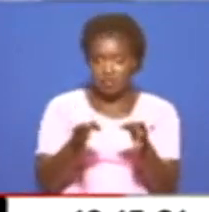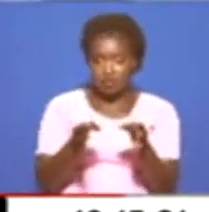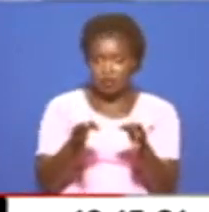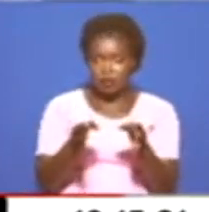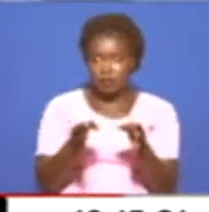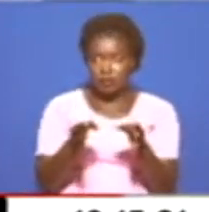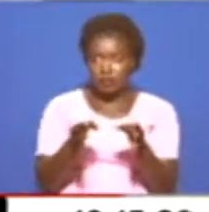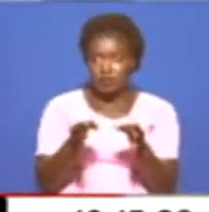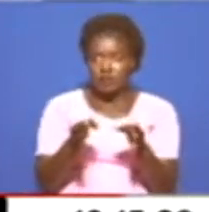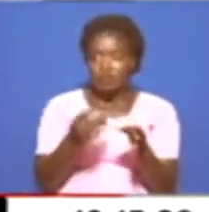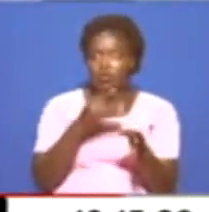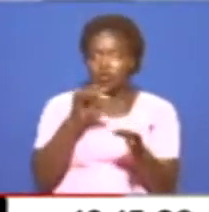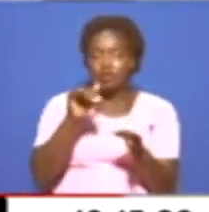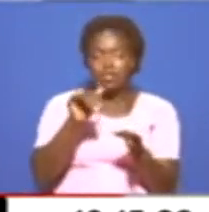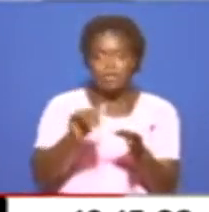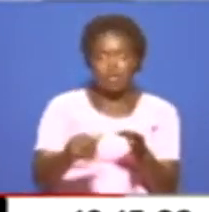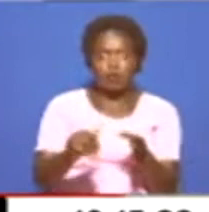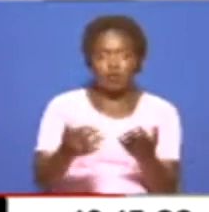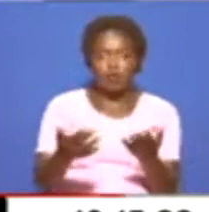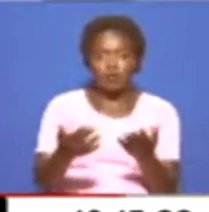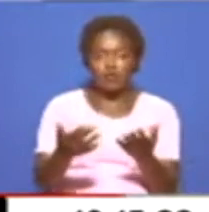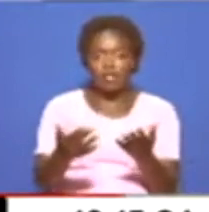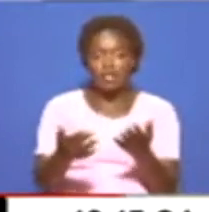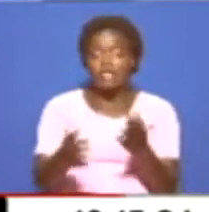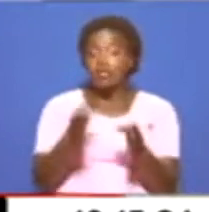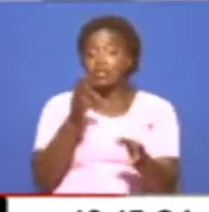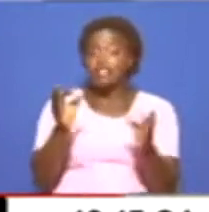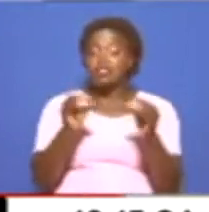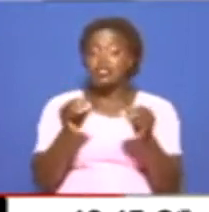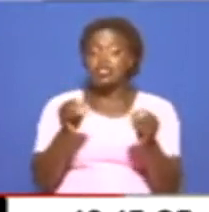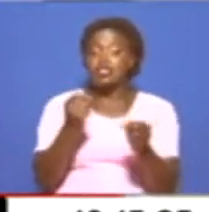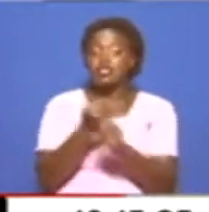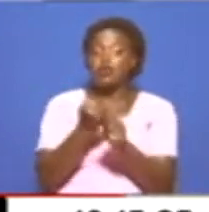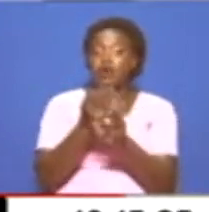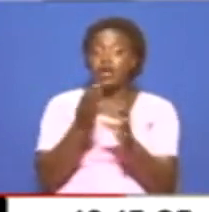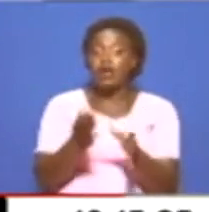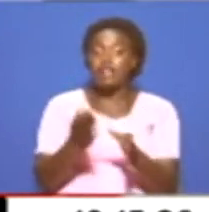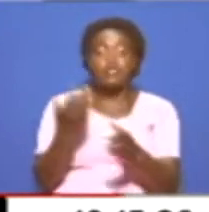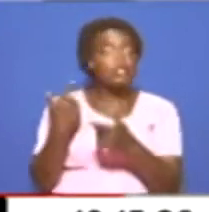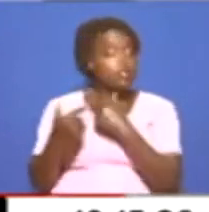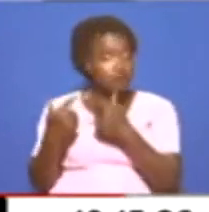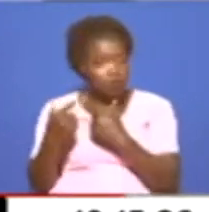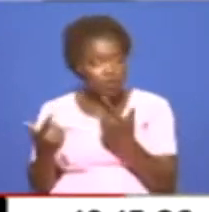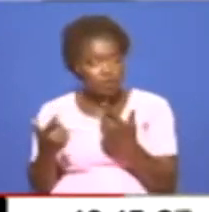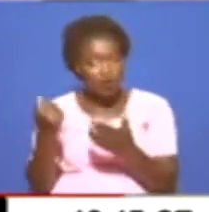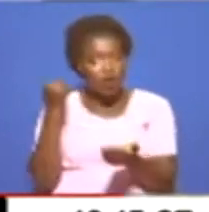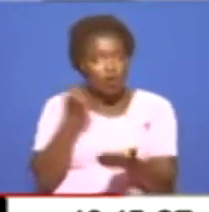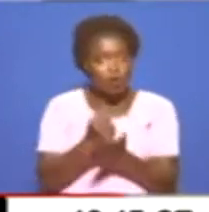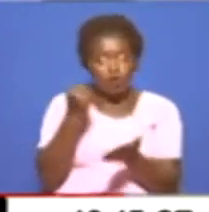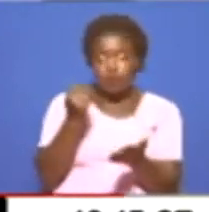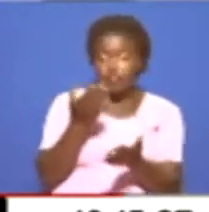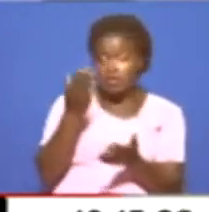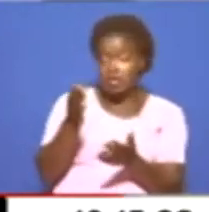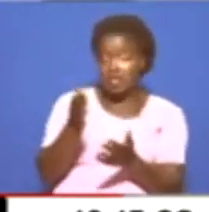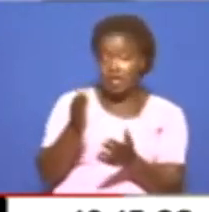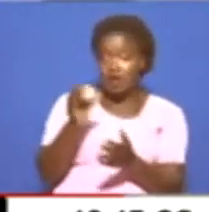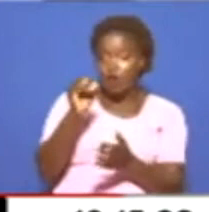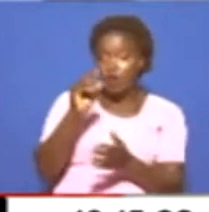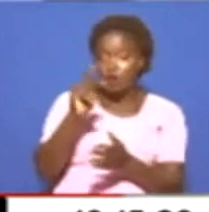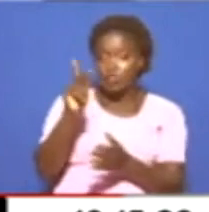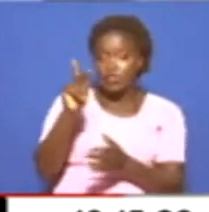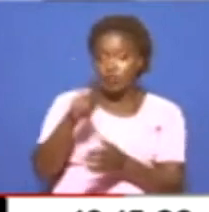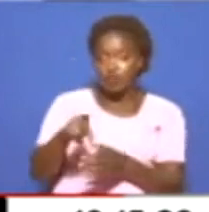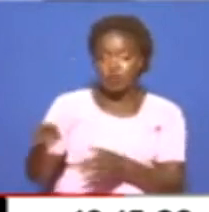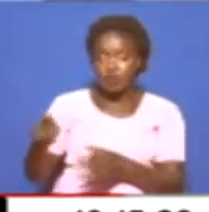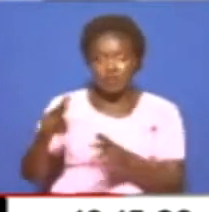of the injustices that some of the staff are facing in the office of the ODPP mm-hmm. are investigated with